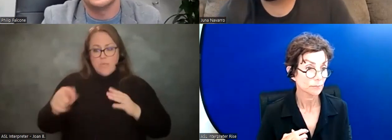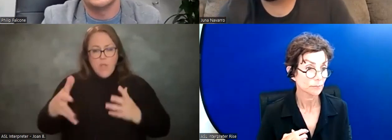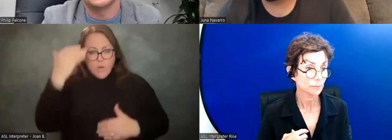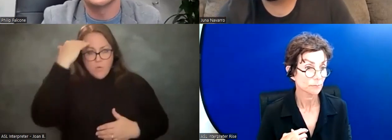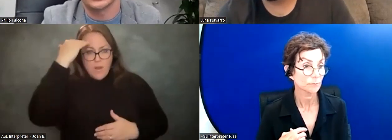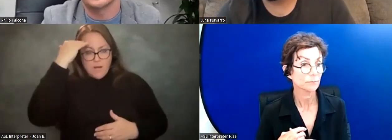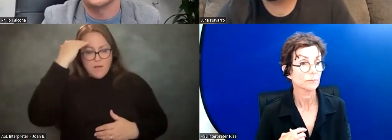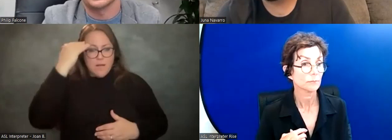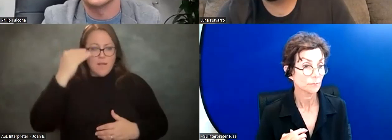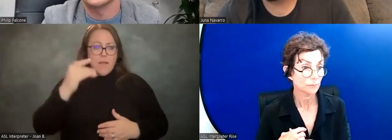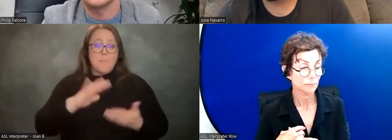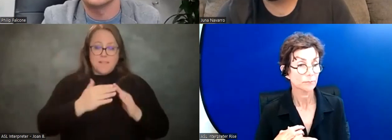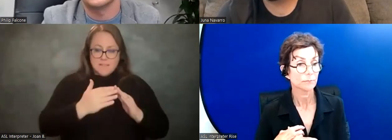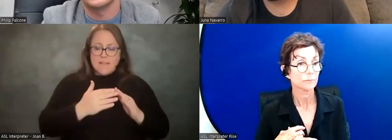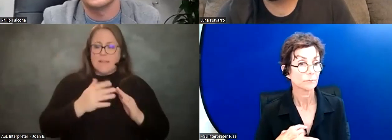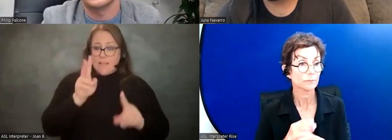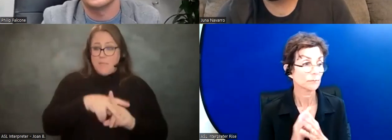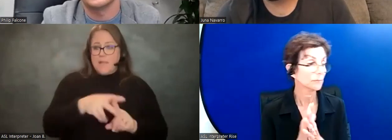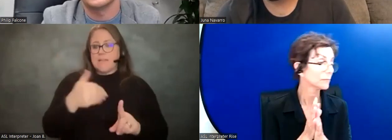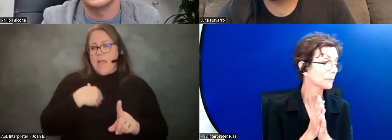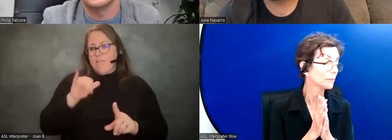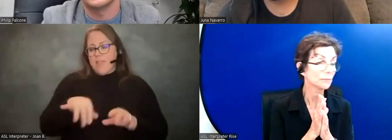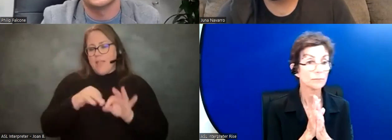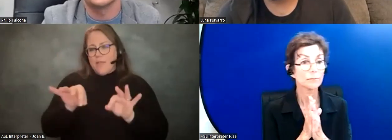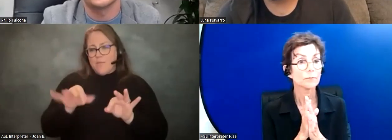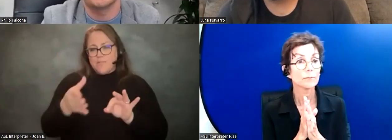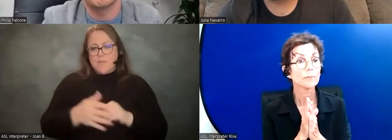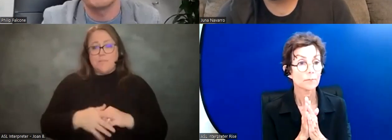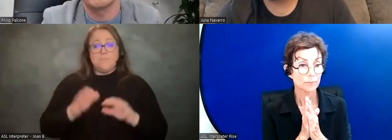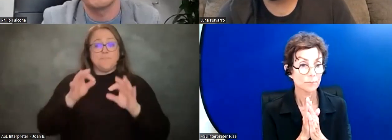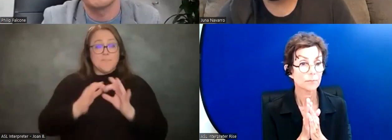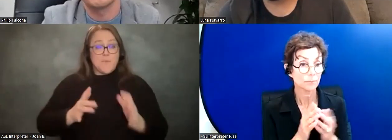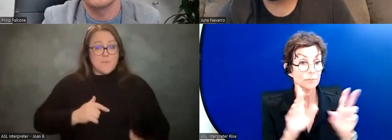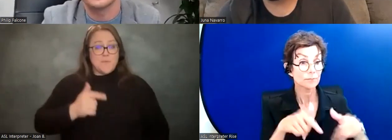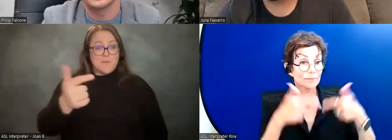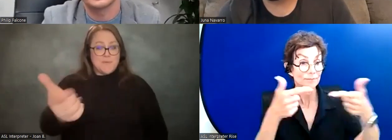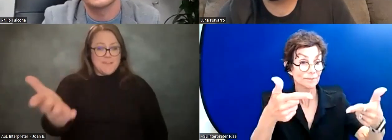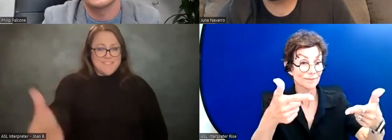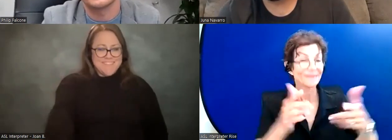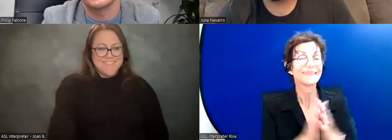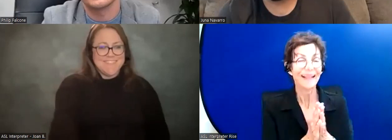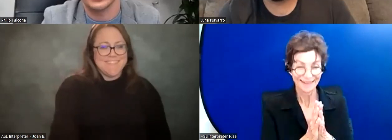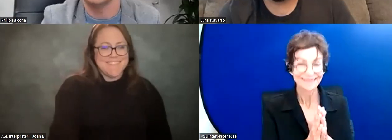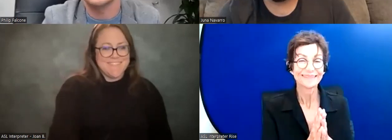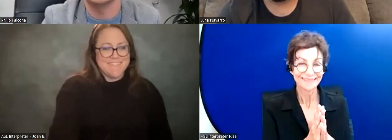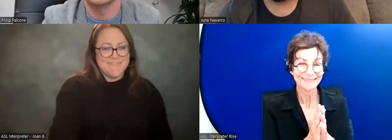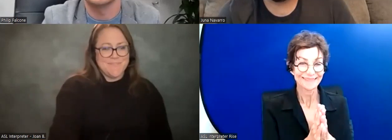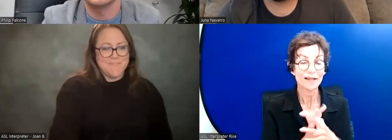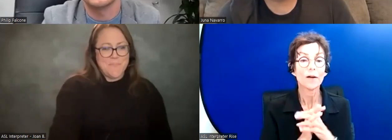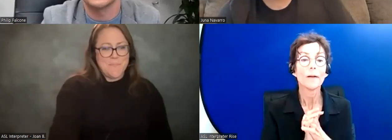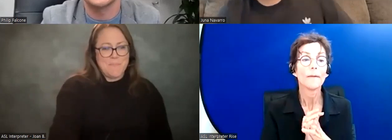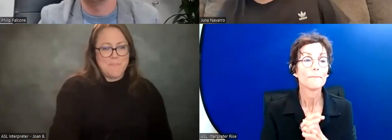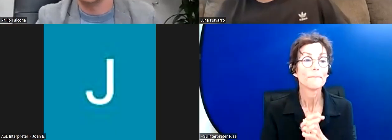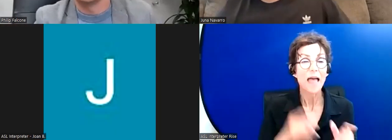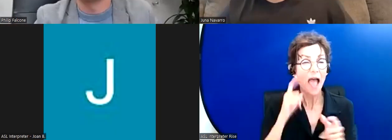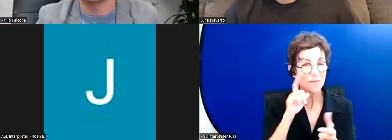But the city's art application does have some language there on that. And I believe I just shared that. I hope it's the right awesome. one.